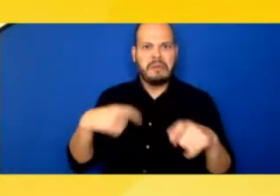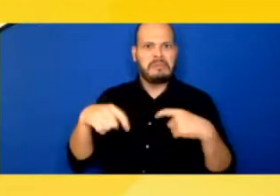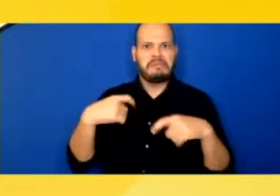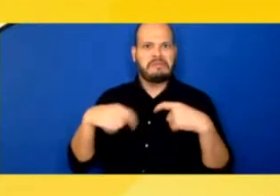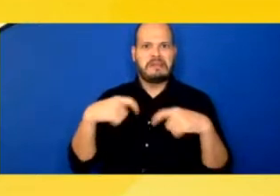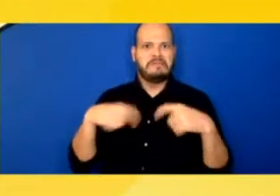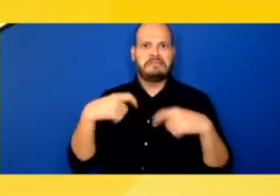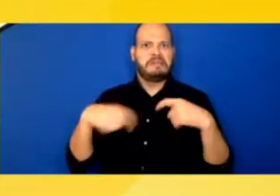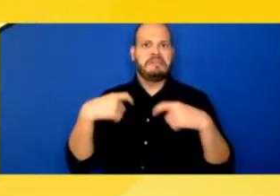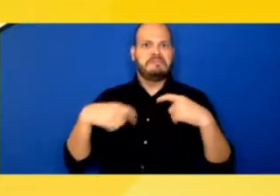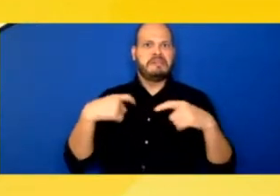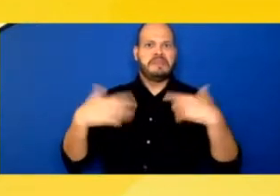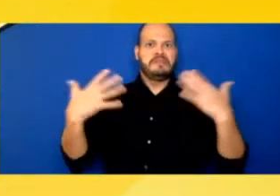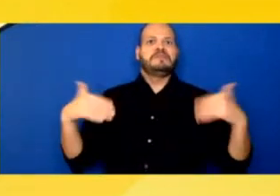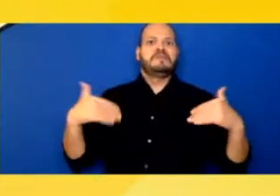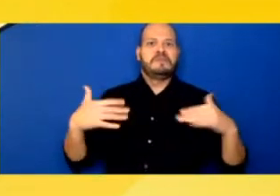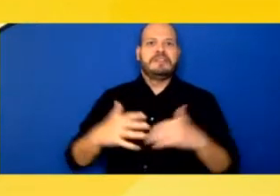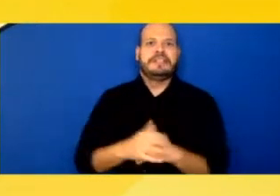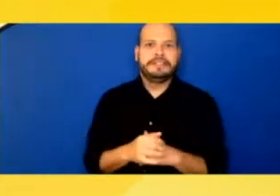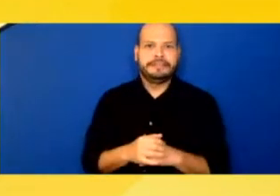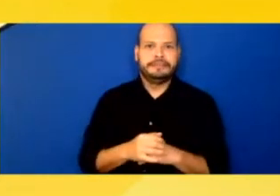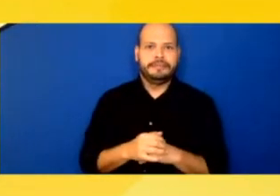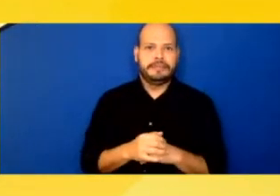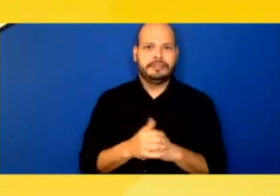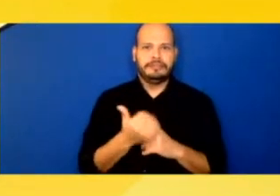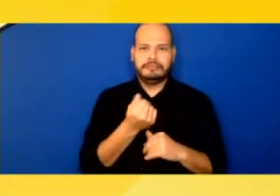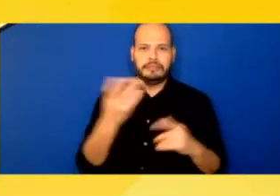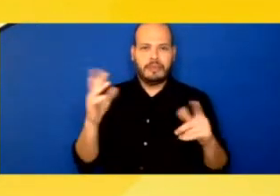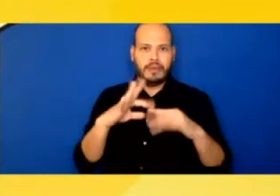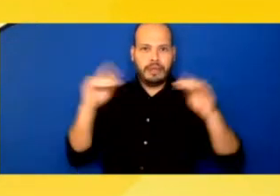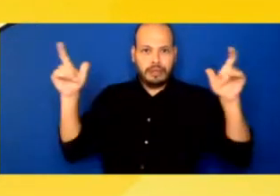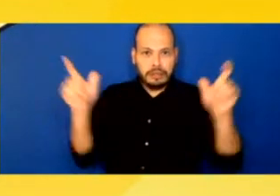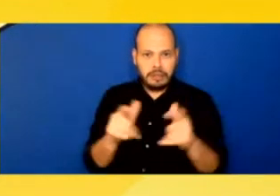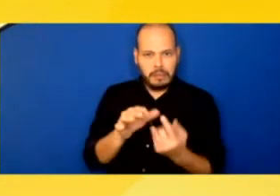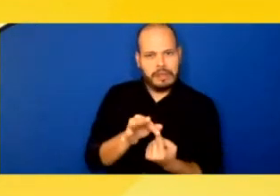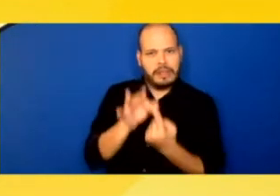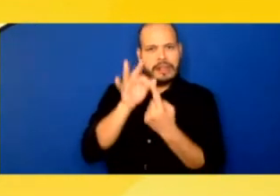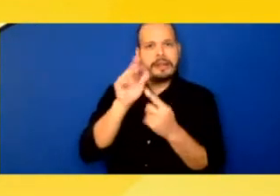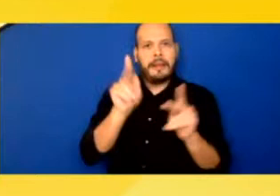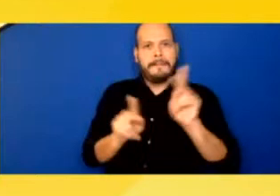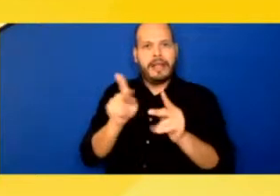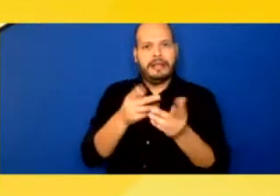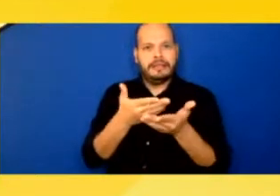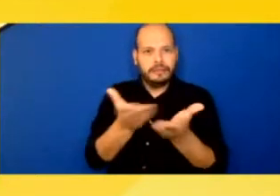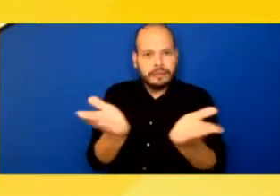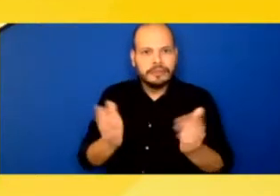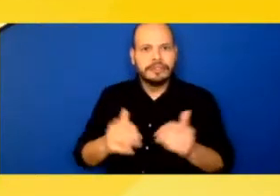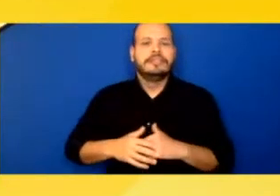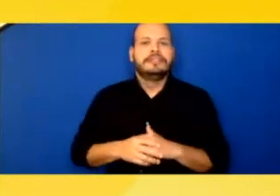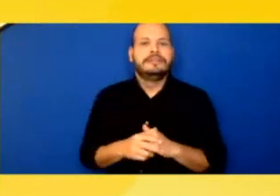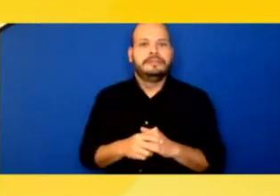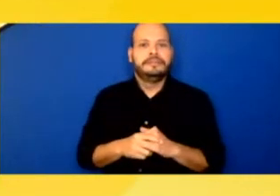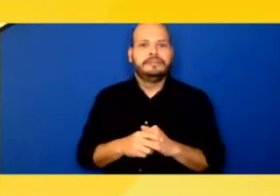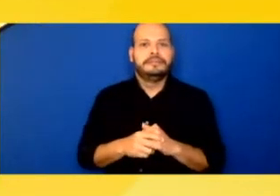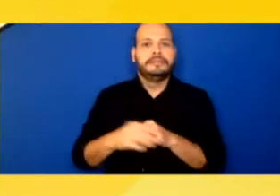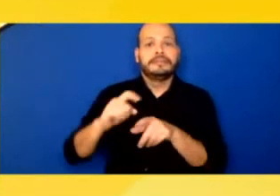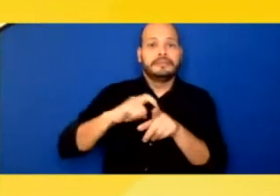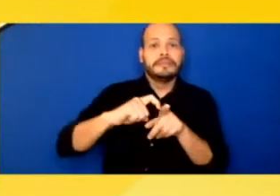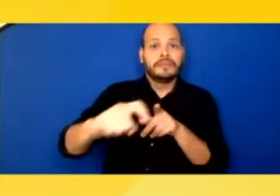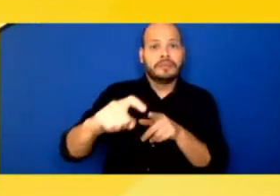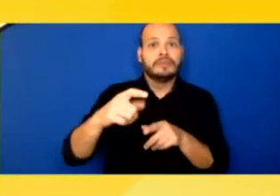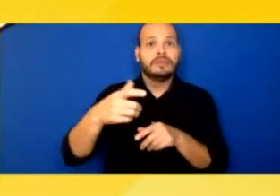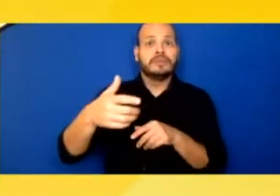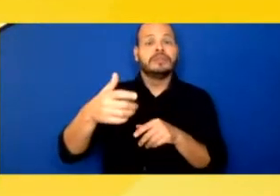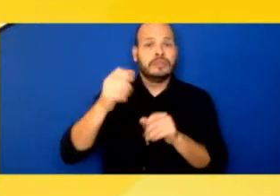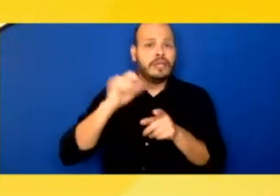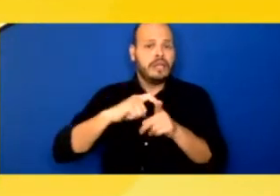us that you will be able to view this call even after this call ends. So it will be on all of our social media